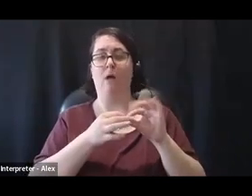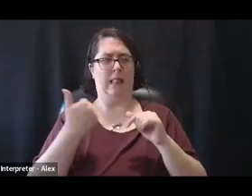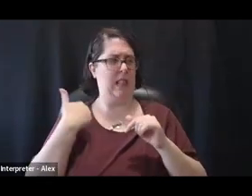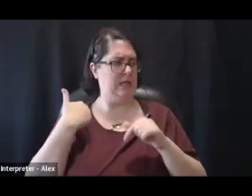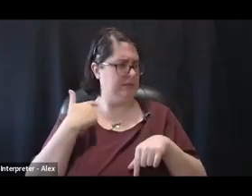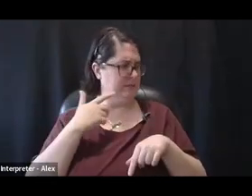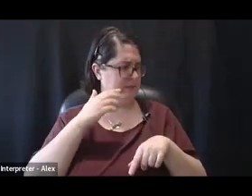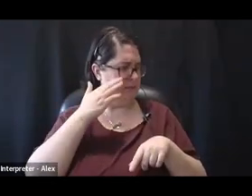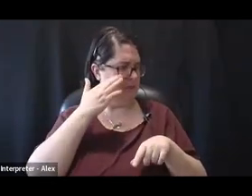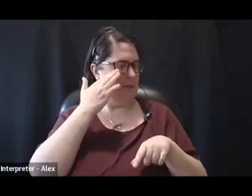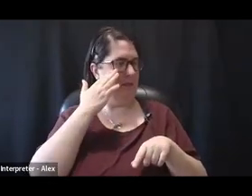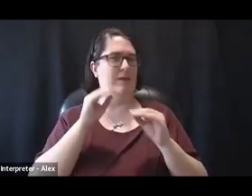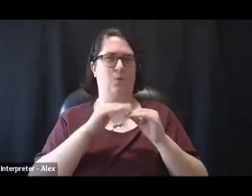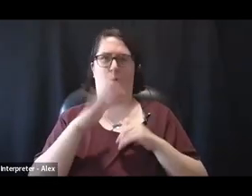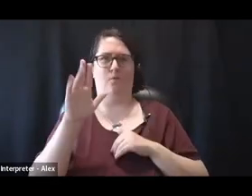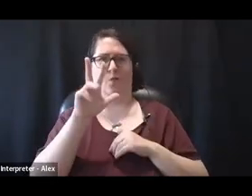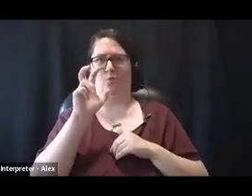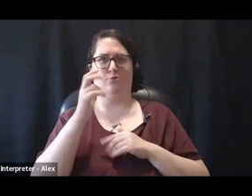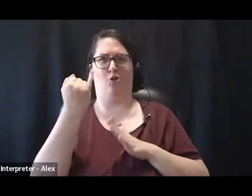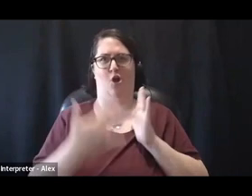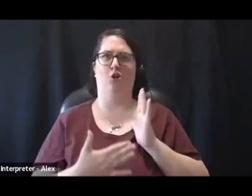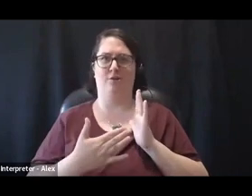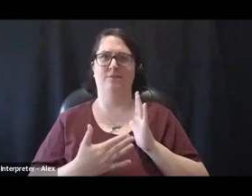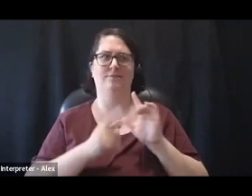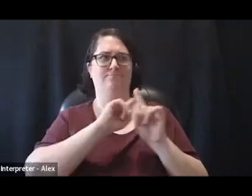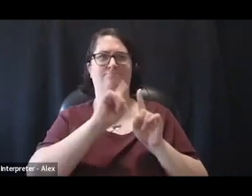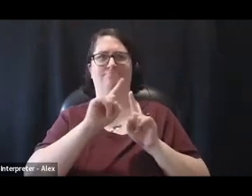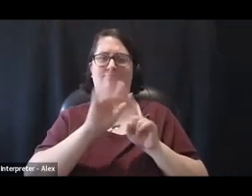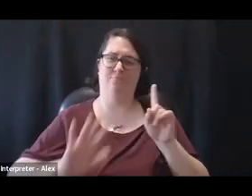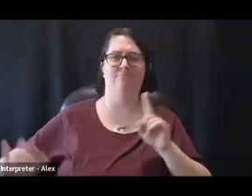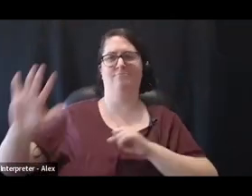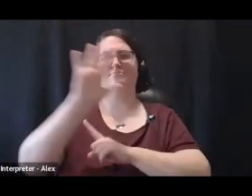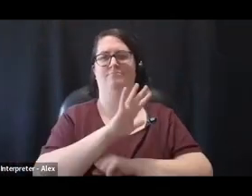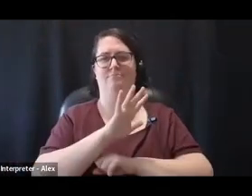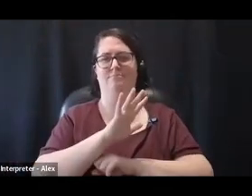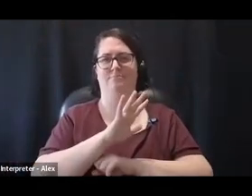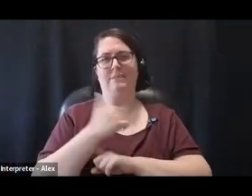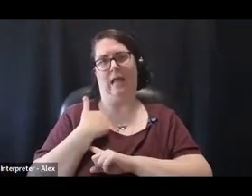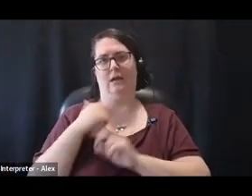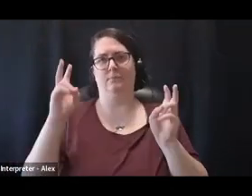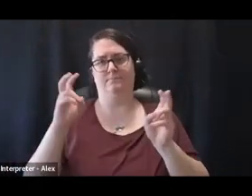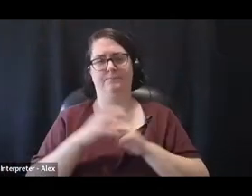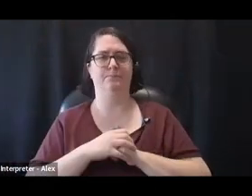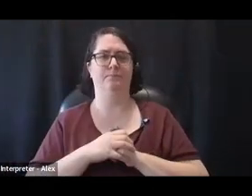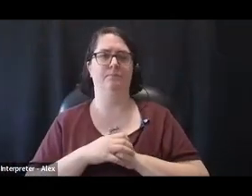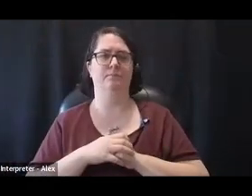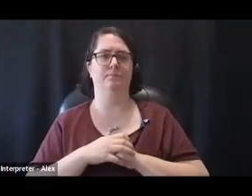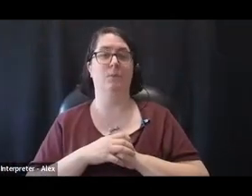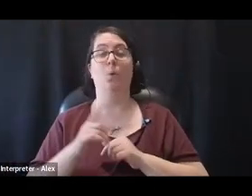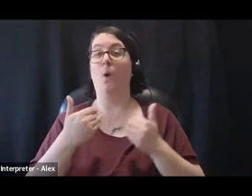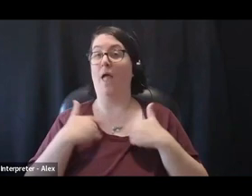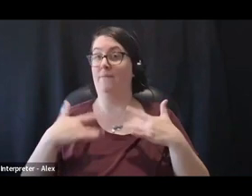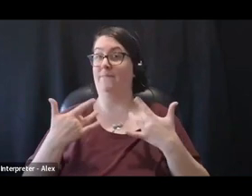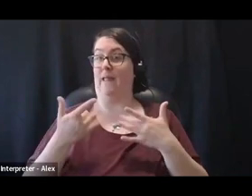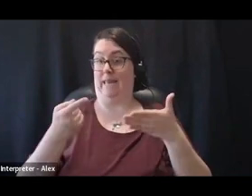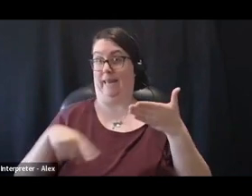could discuss with more than 300 artists and cultural workers across what we called Canada. We actually have an event coming